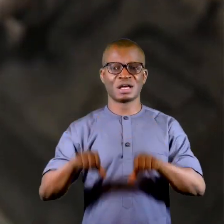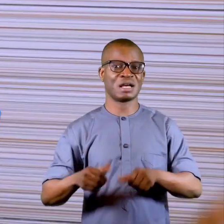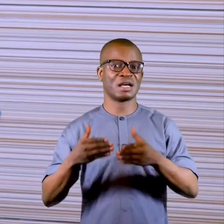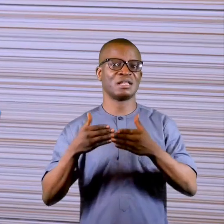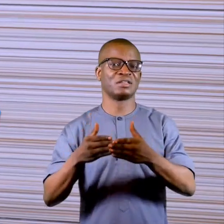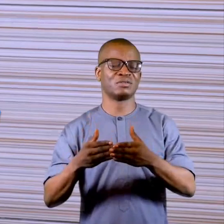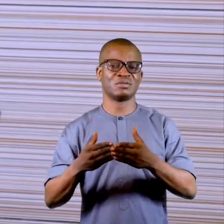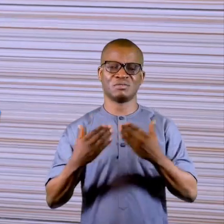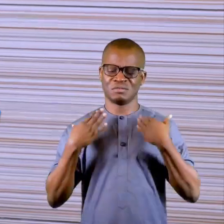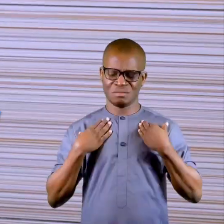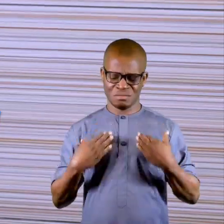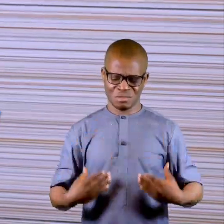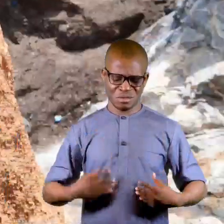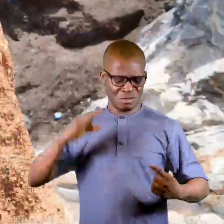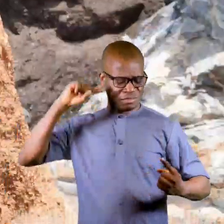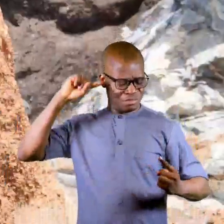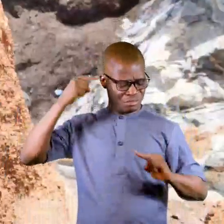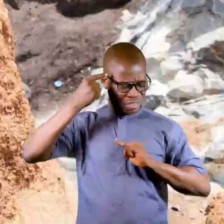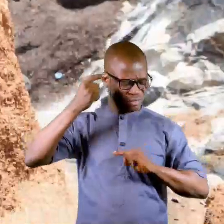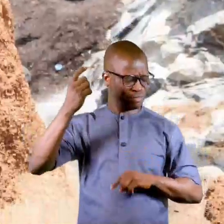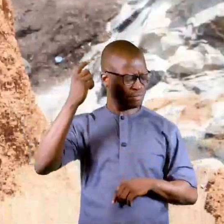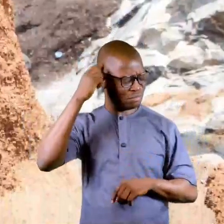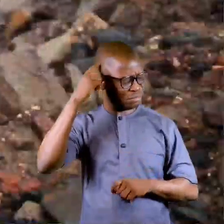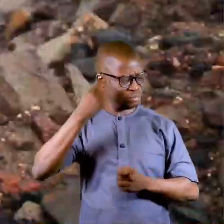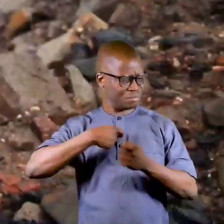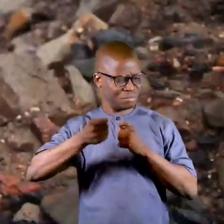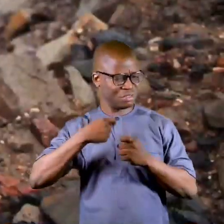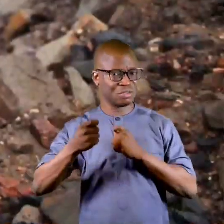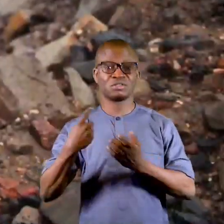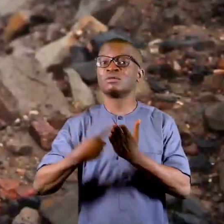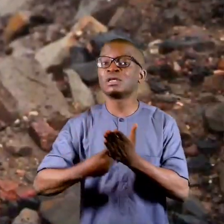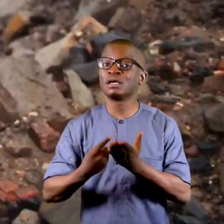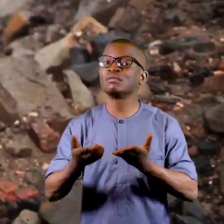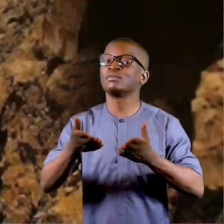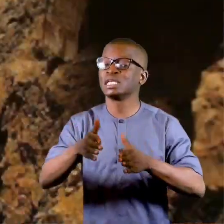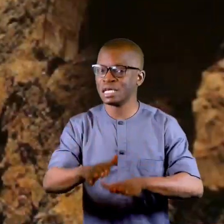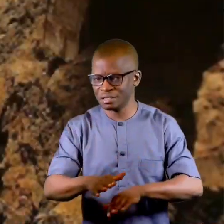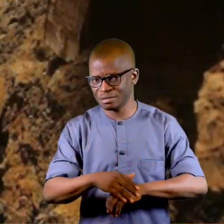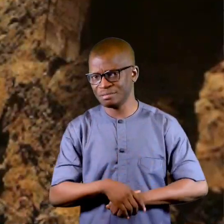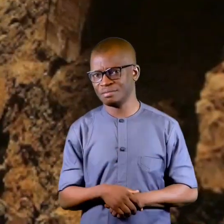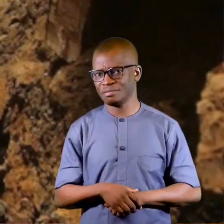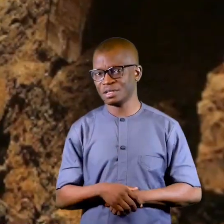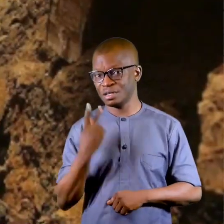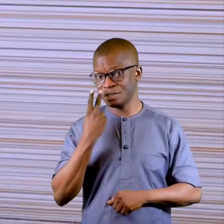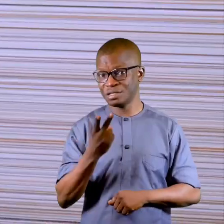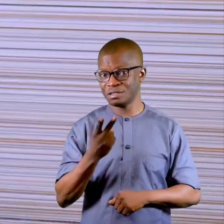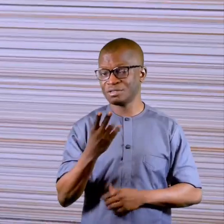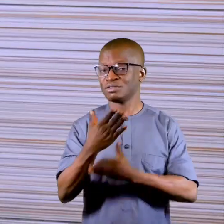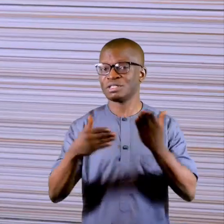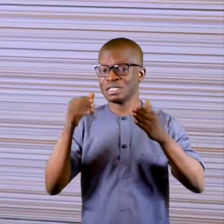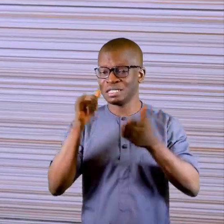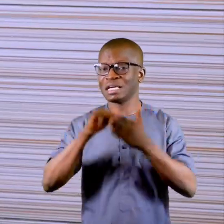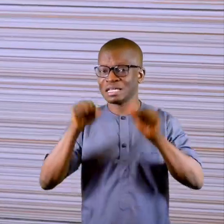to extreme bodily pain, mental harm, even death. So when I describe it as an evil, you understand something that